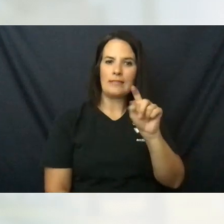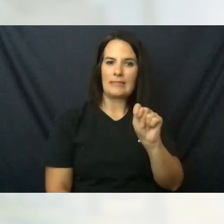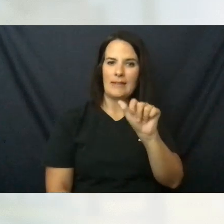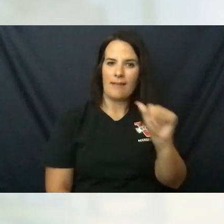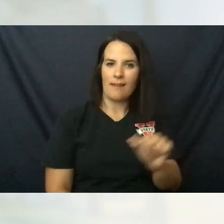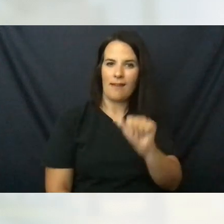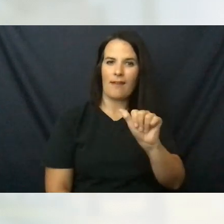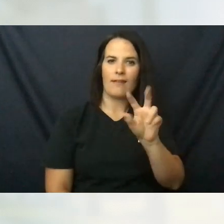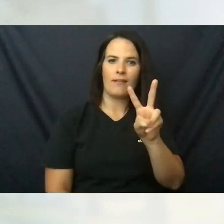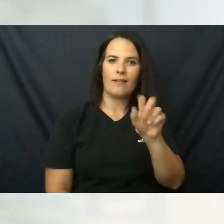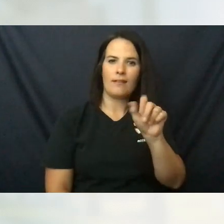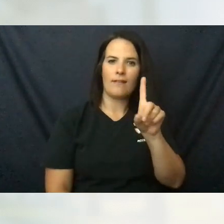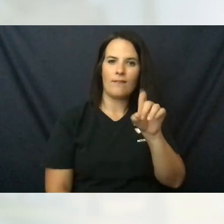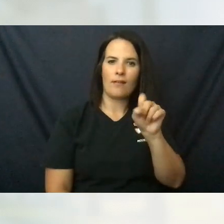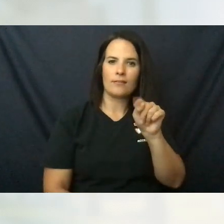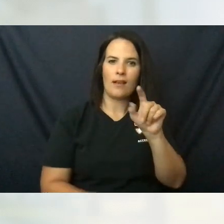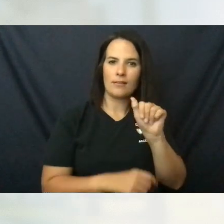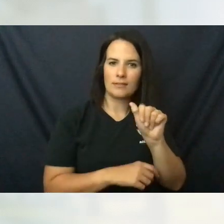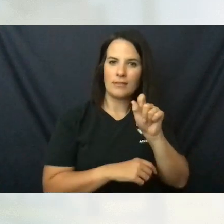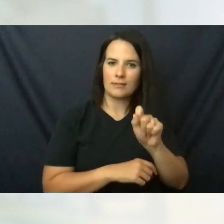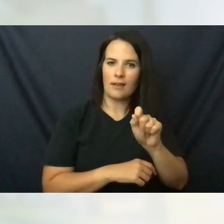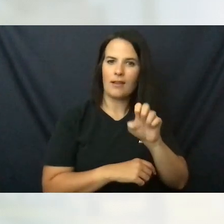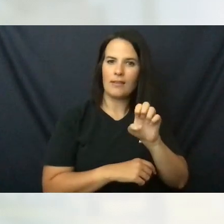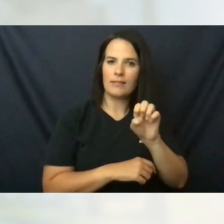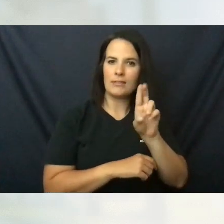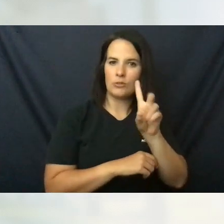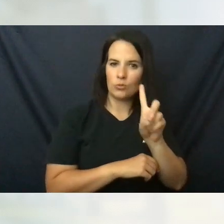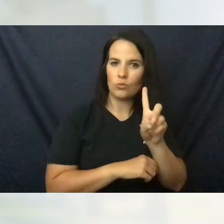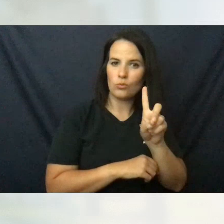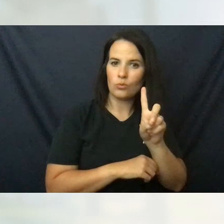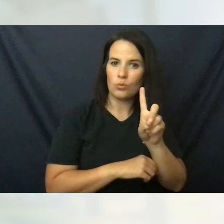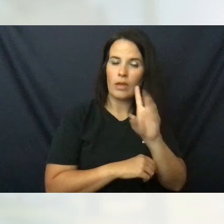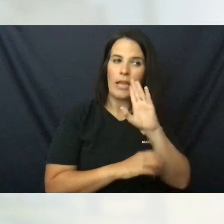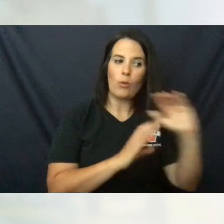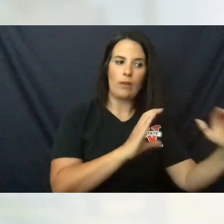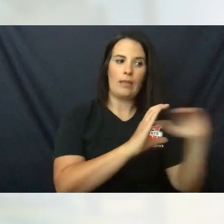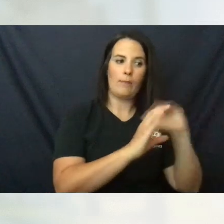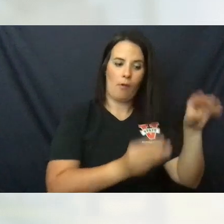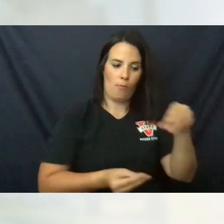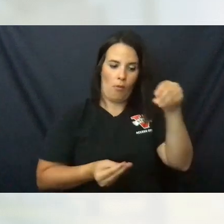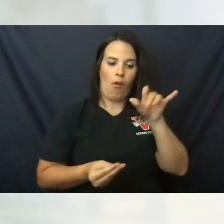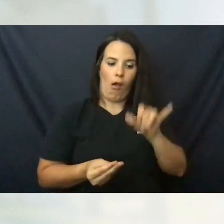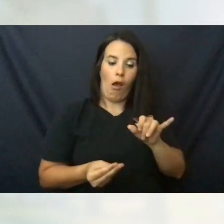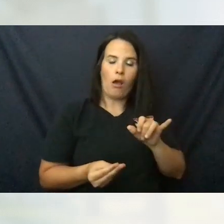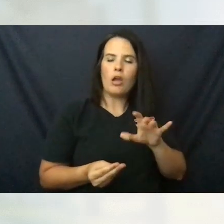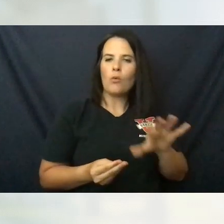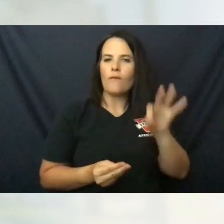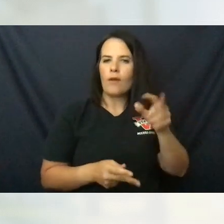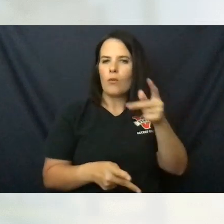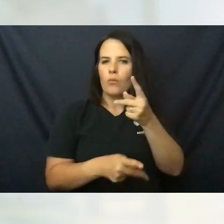uast@valdosta.edu. That will get to me and a couple of my colleagues, and then we will filter that information over to the appropriate office